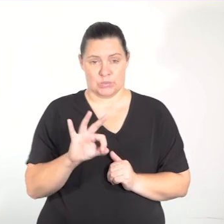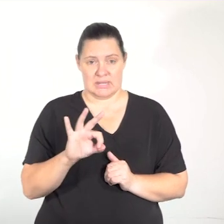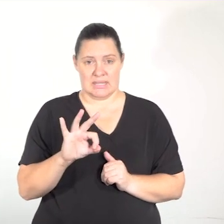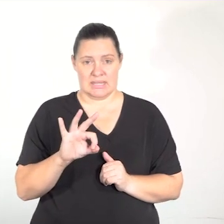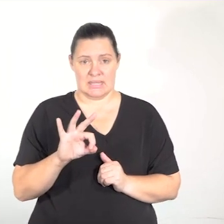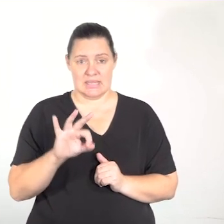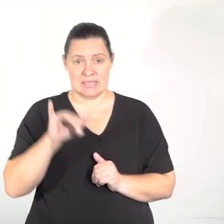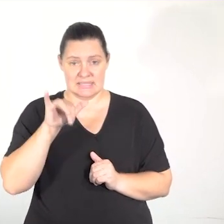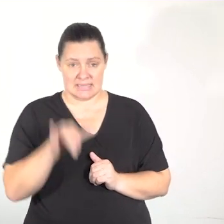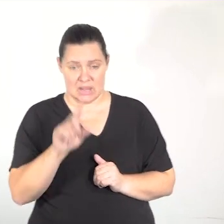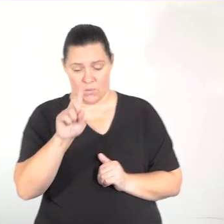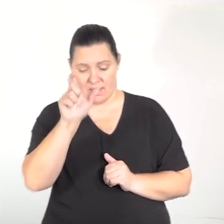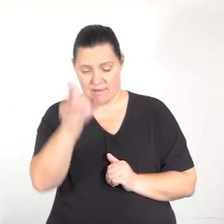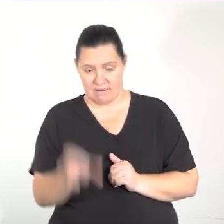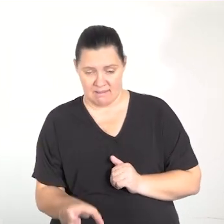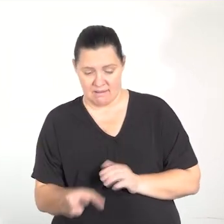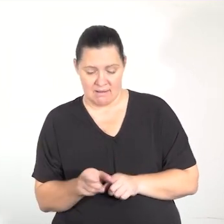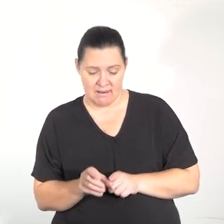Sorry.